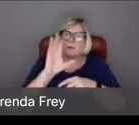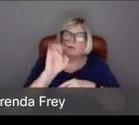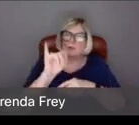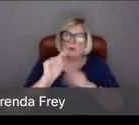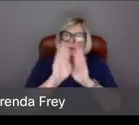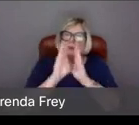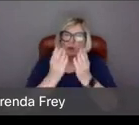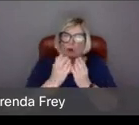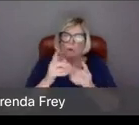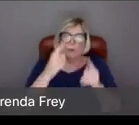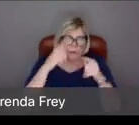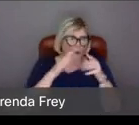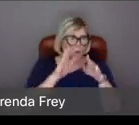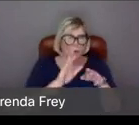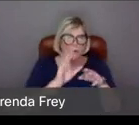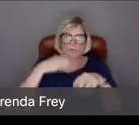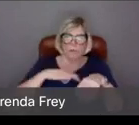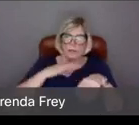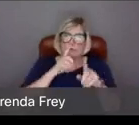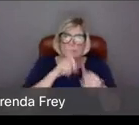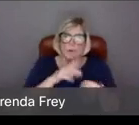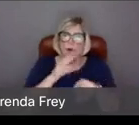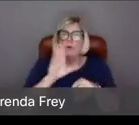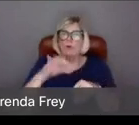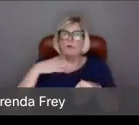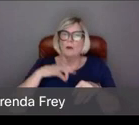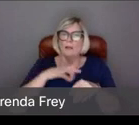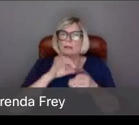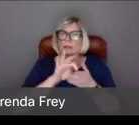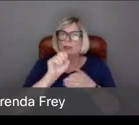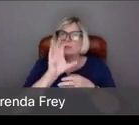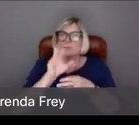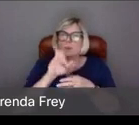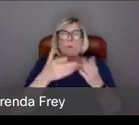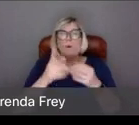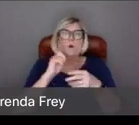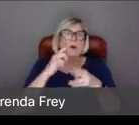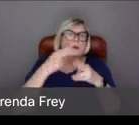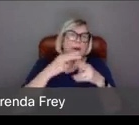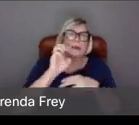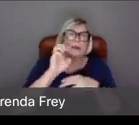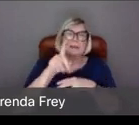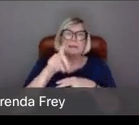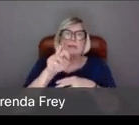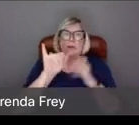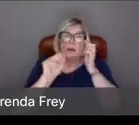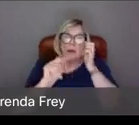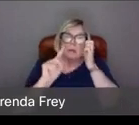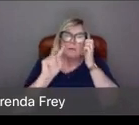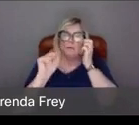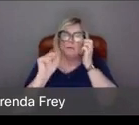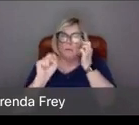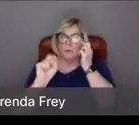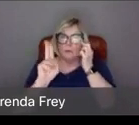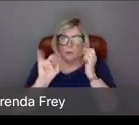credit score and your credit report, you may have heard these words like Experian, TransUnion, and Equifax. Those are the three big